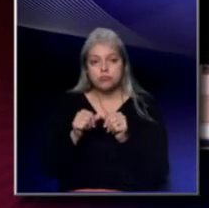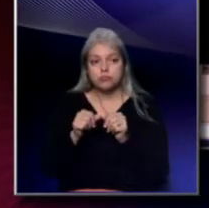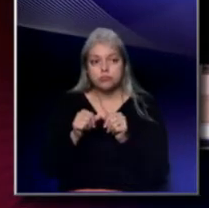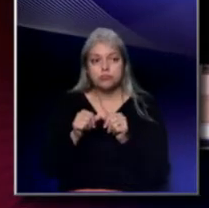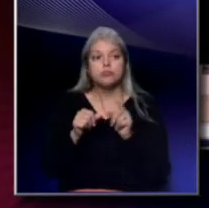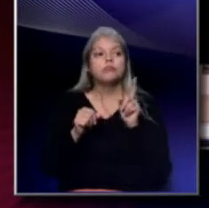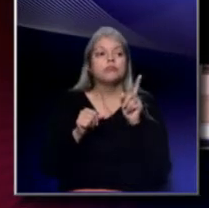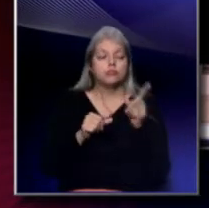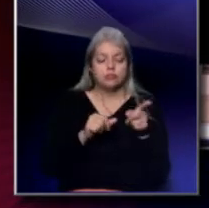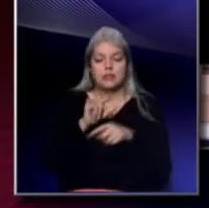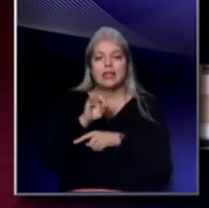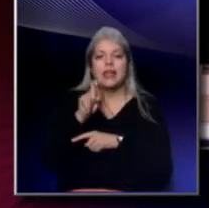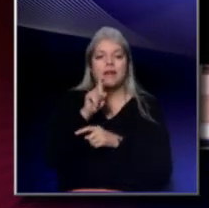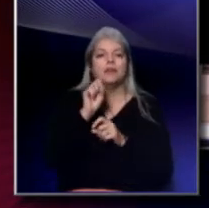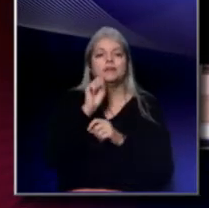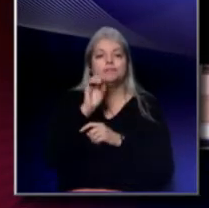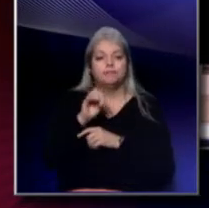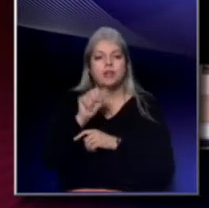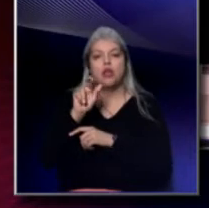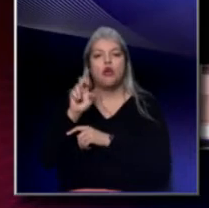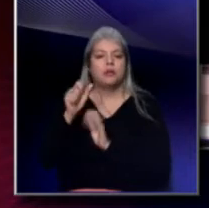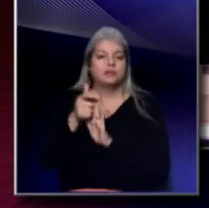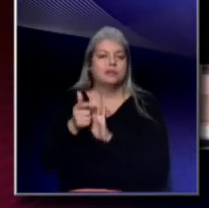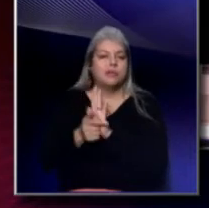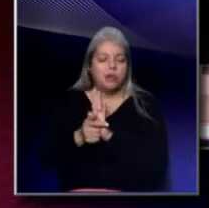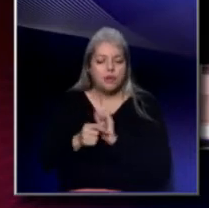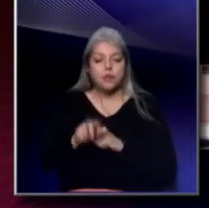Okay. ARS. Yes, please.